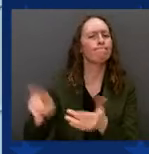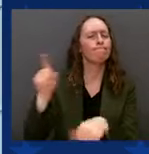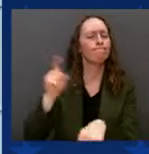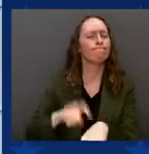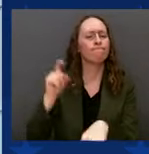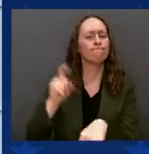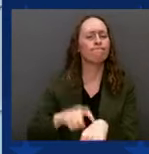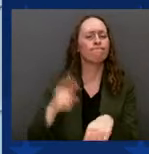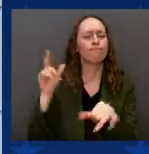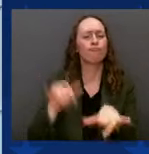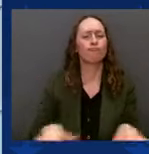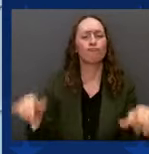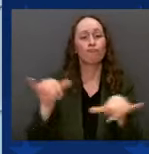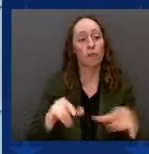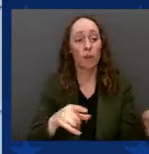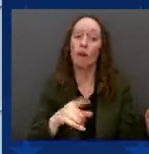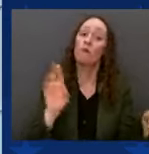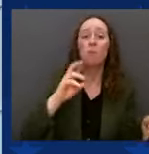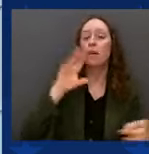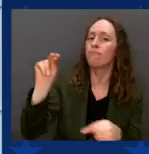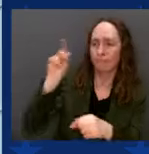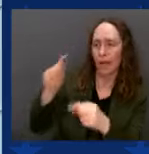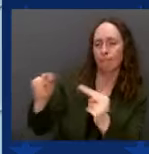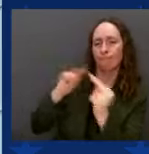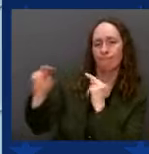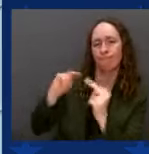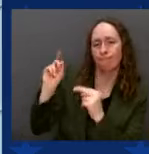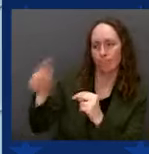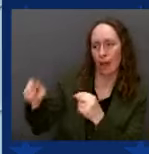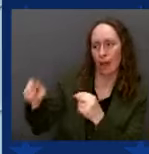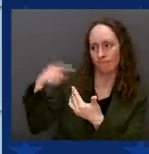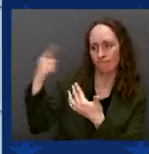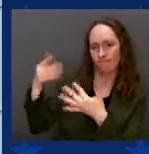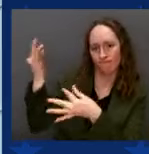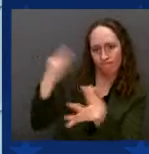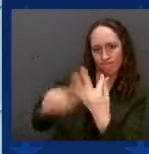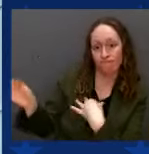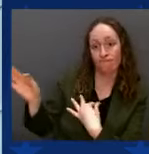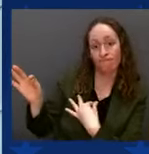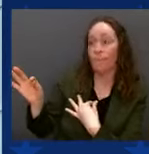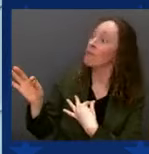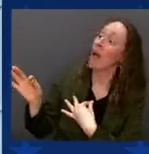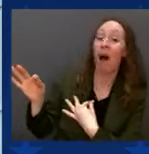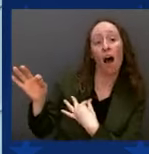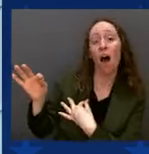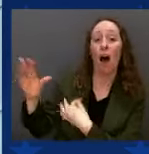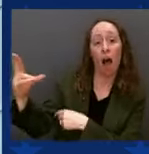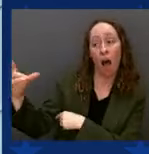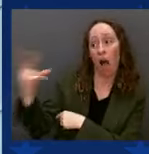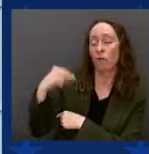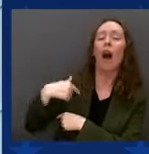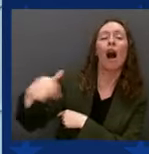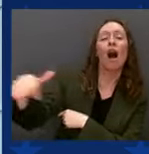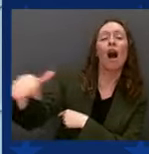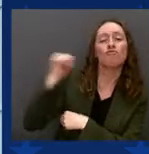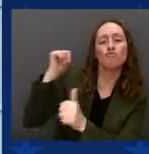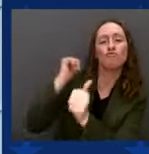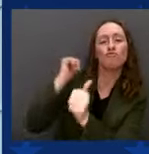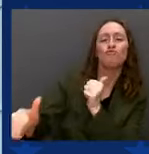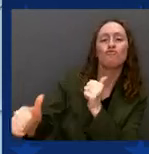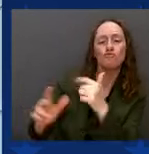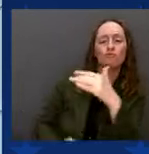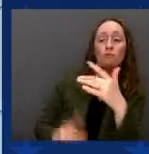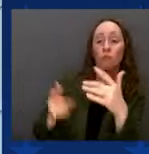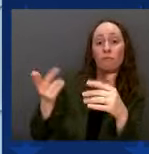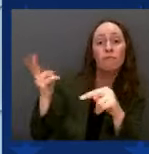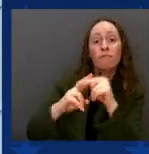propose, then they're going to renege on the debt. Every single major economic institution, conservative or liberal, says that